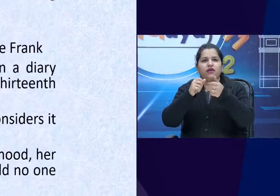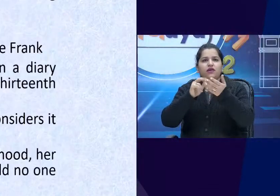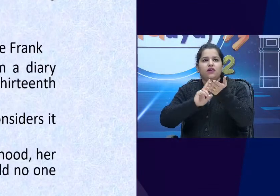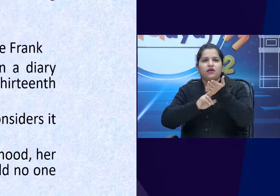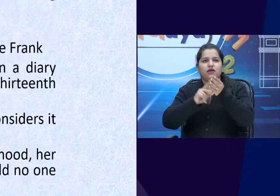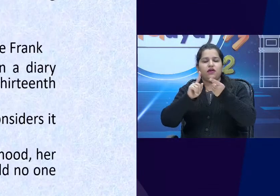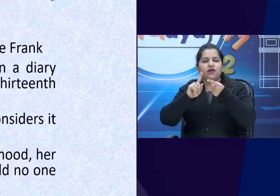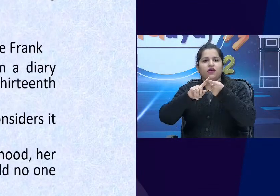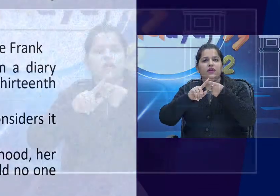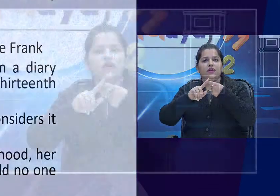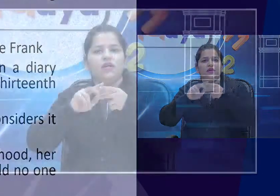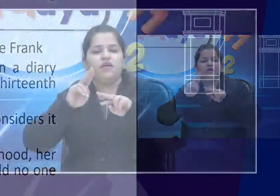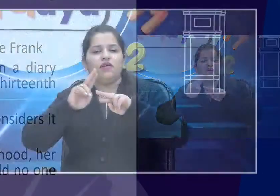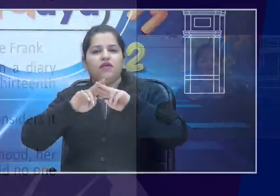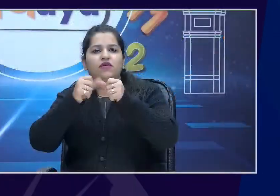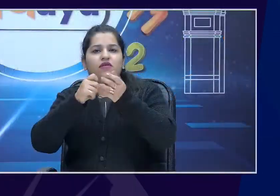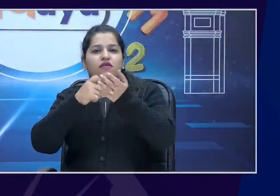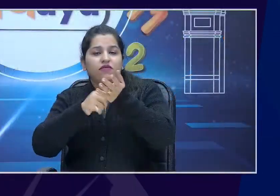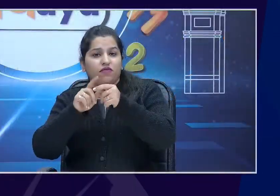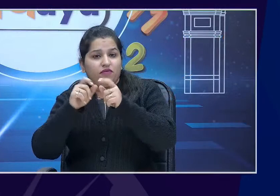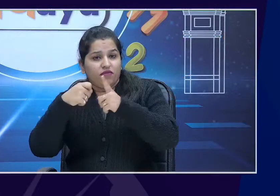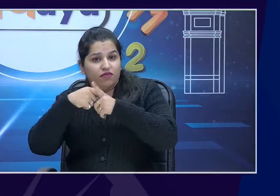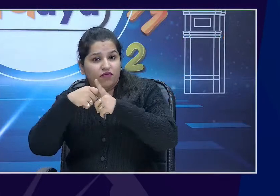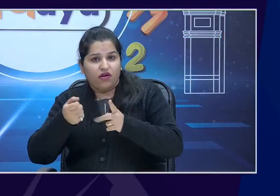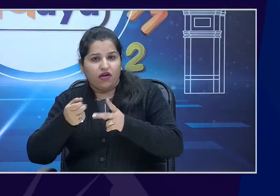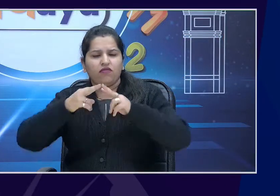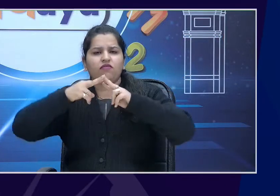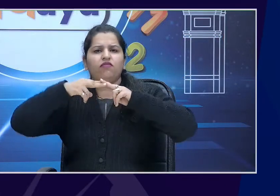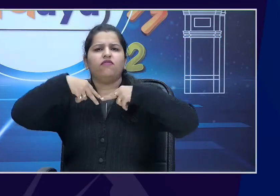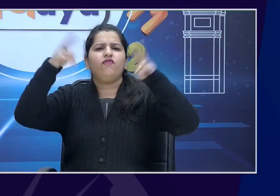why this diary of Anne Frank got famous, ma'am?